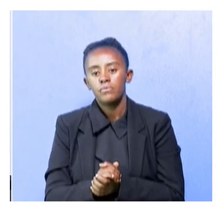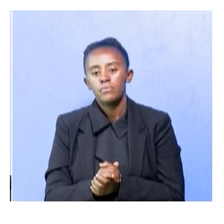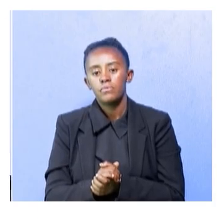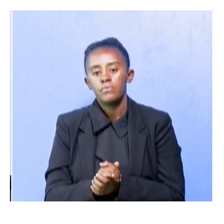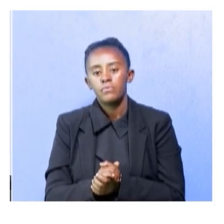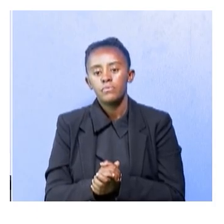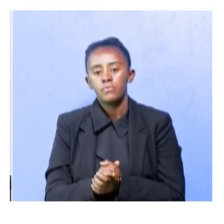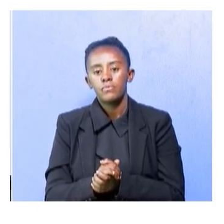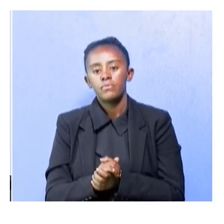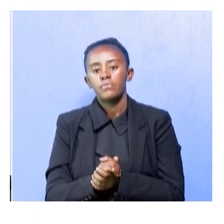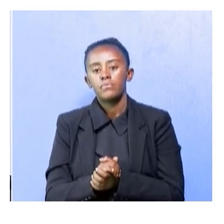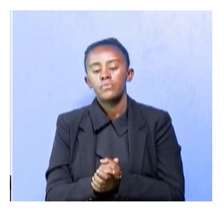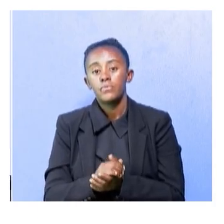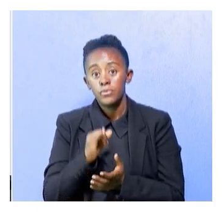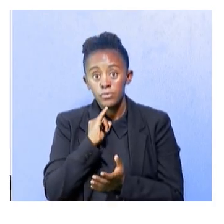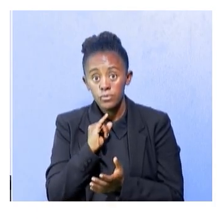so